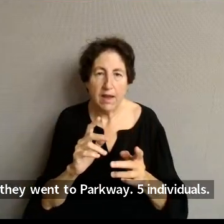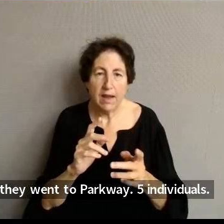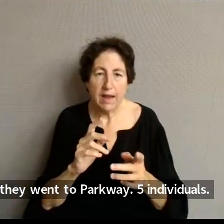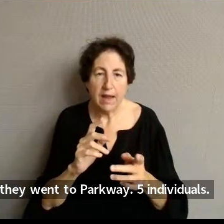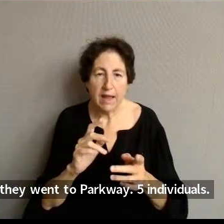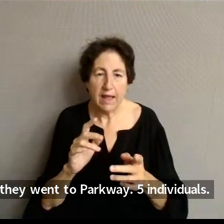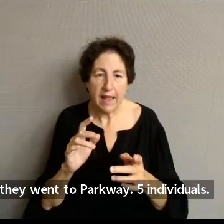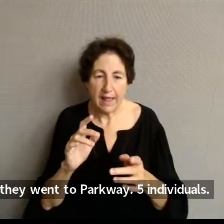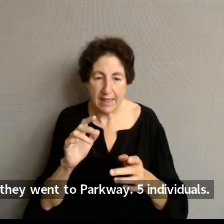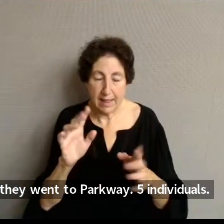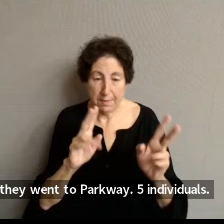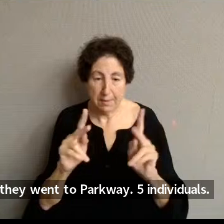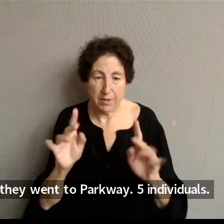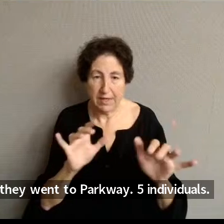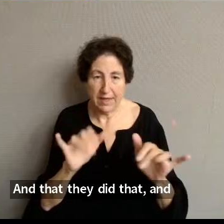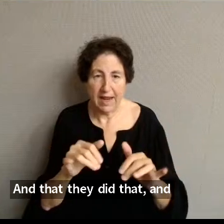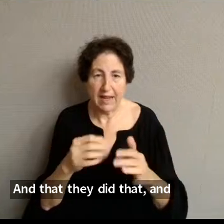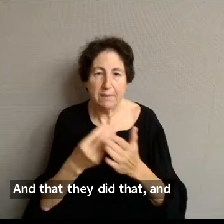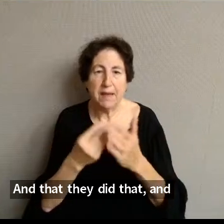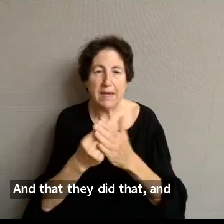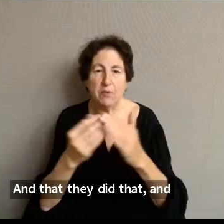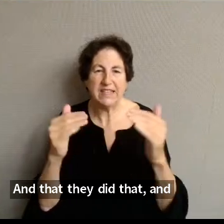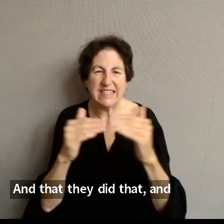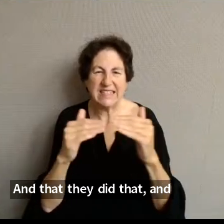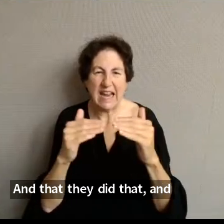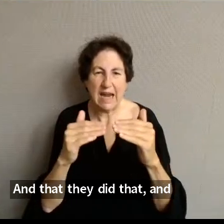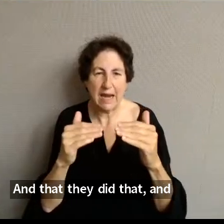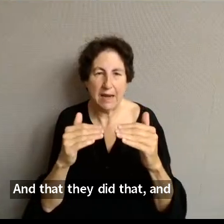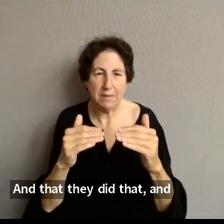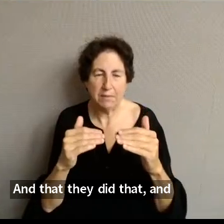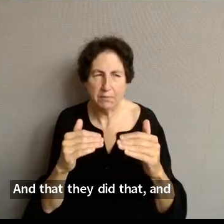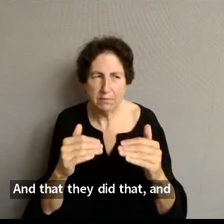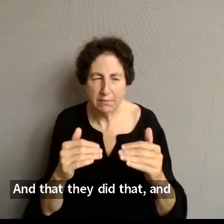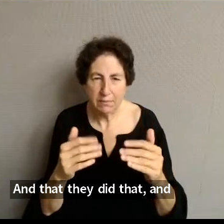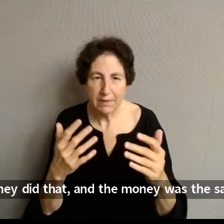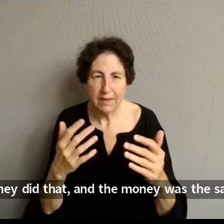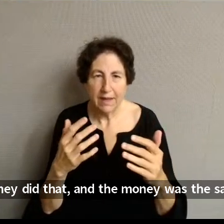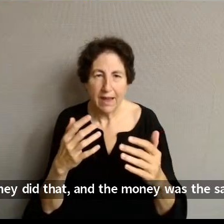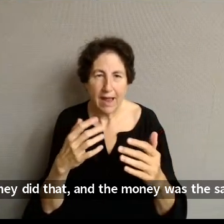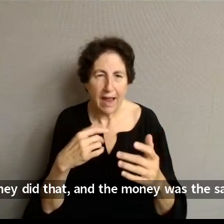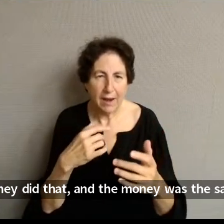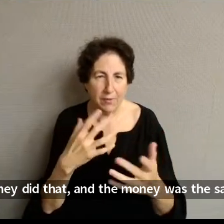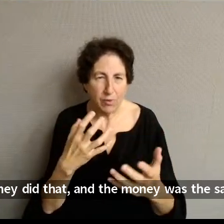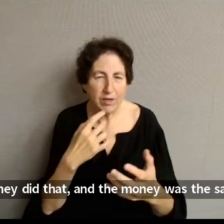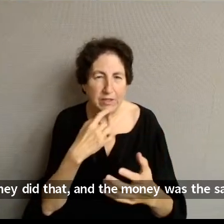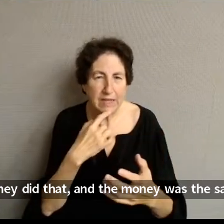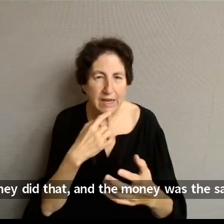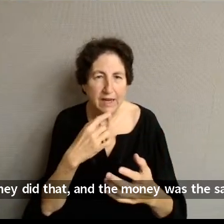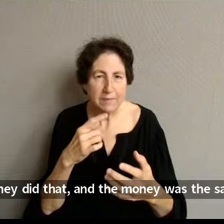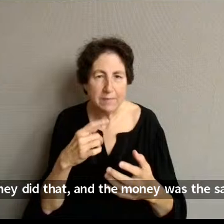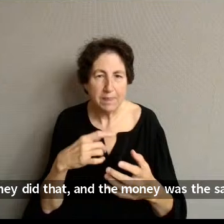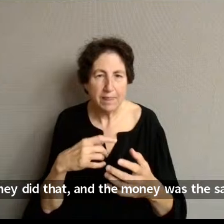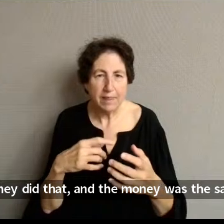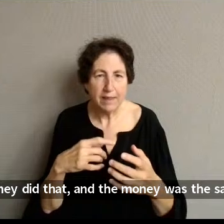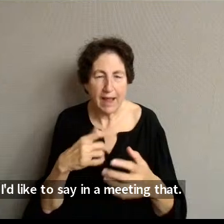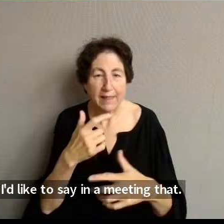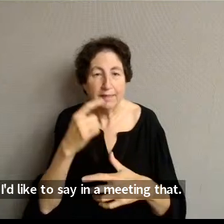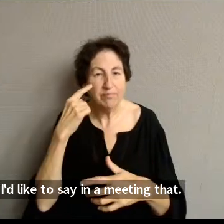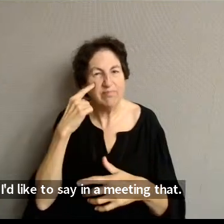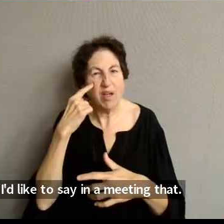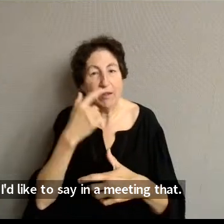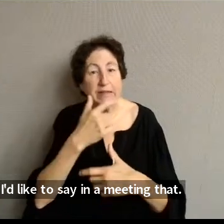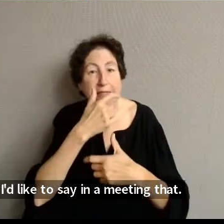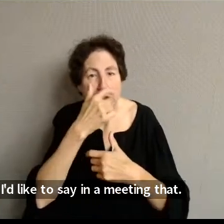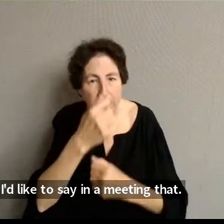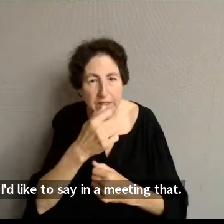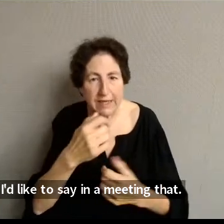did that and the money was the same. I'd like to say in a meeting that, I find it interesting.